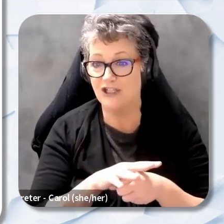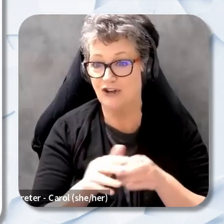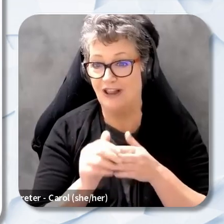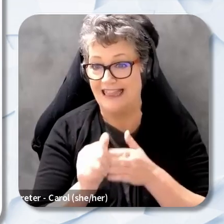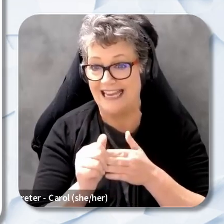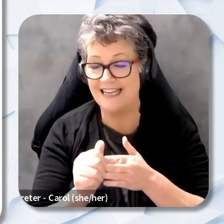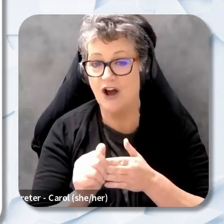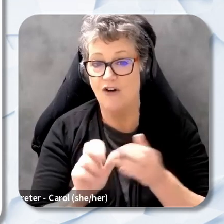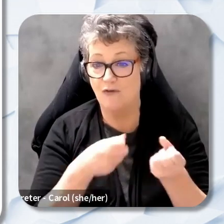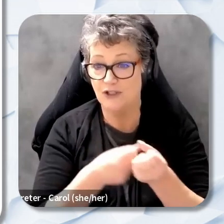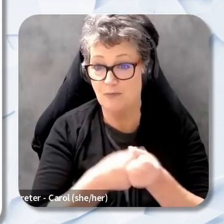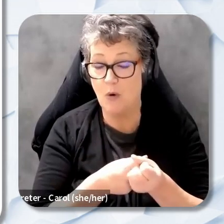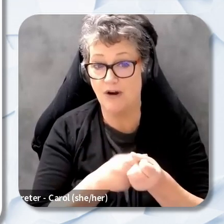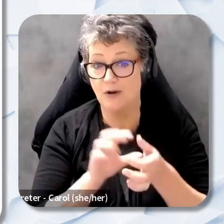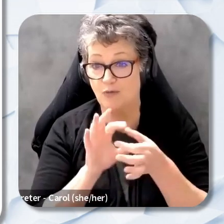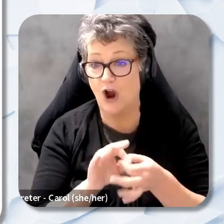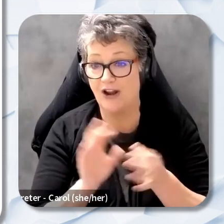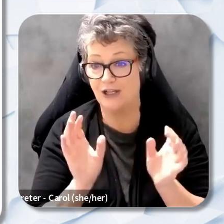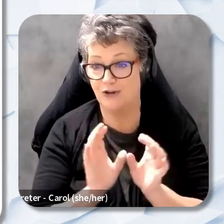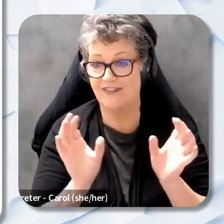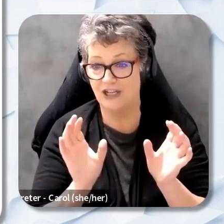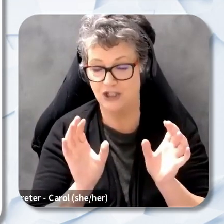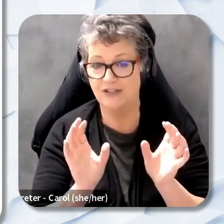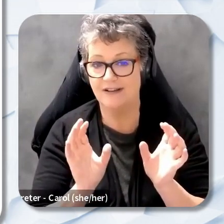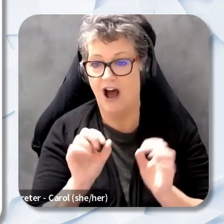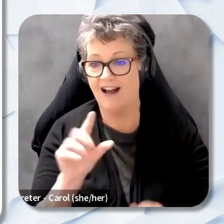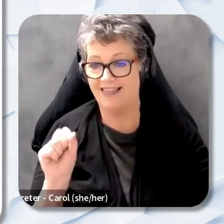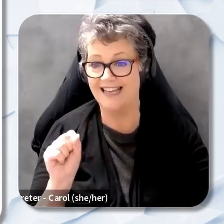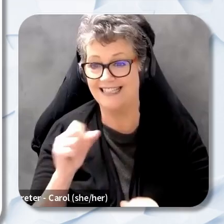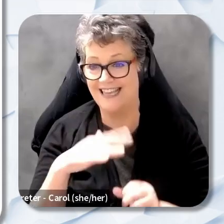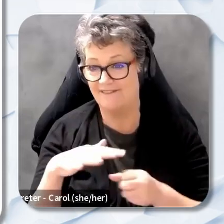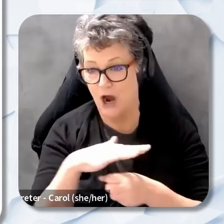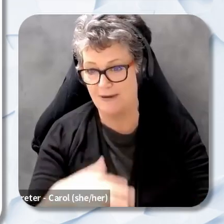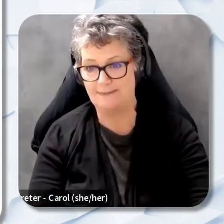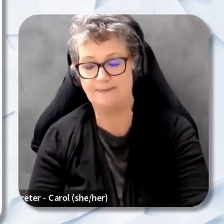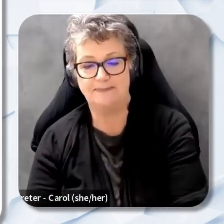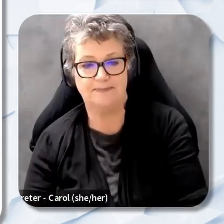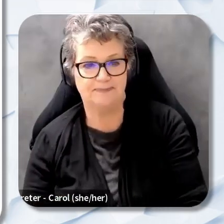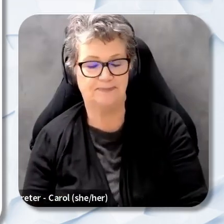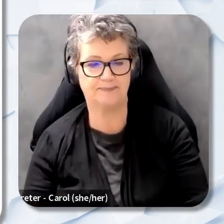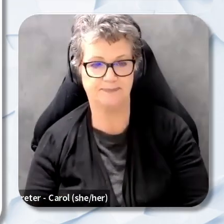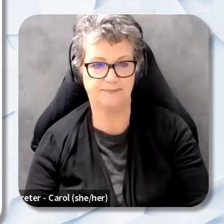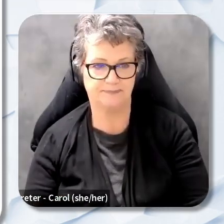lead for support around certification on class environments.